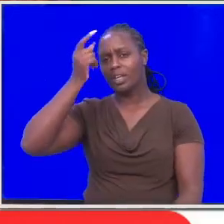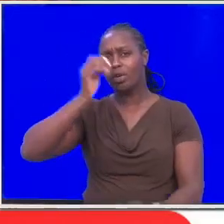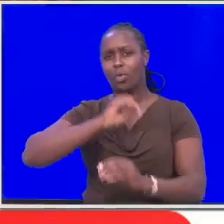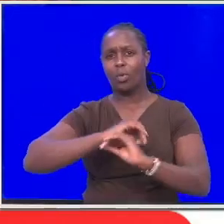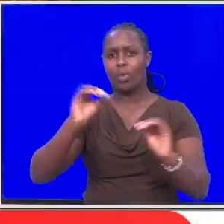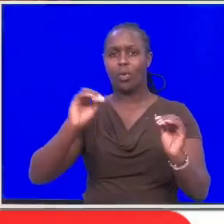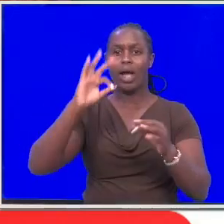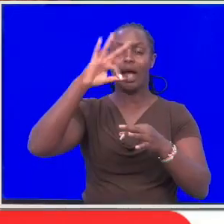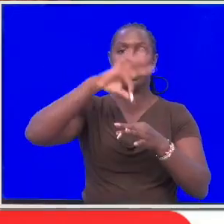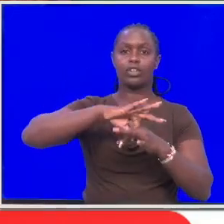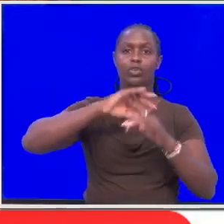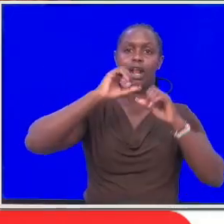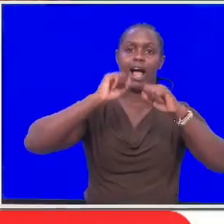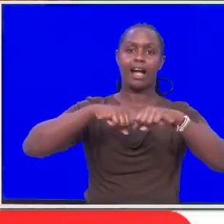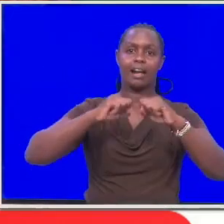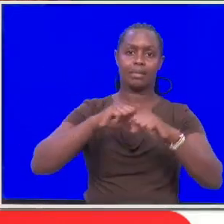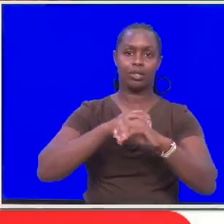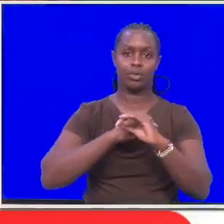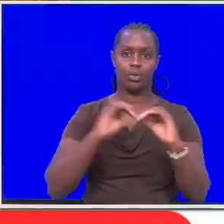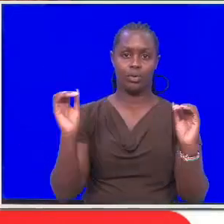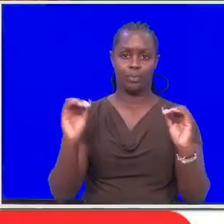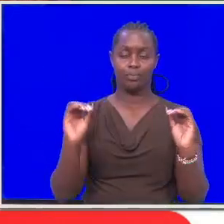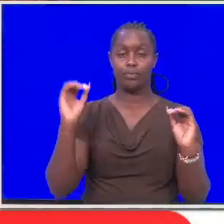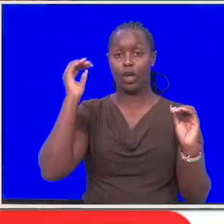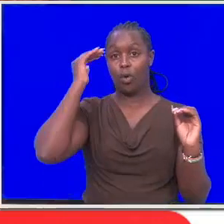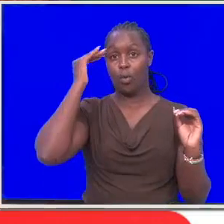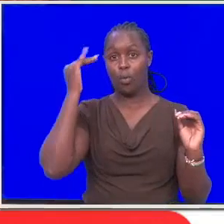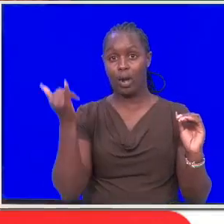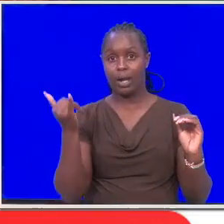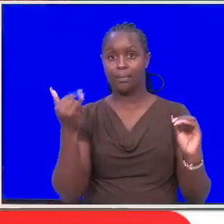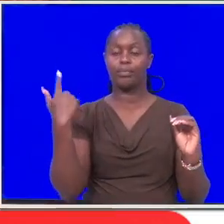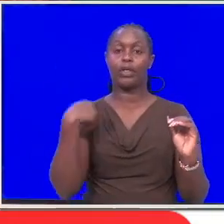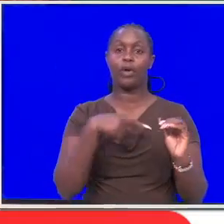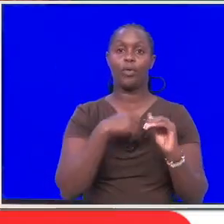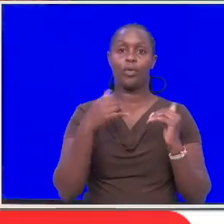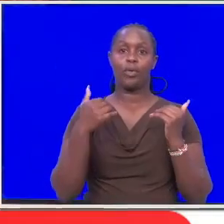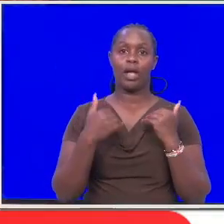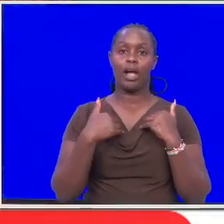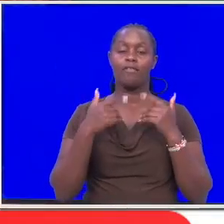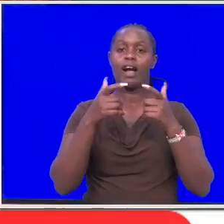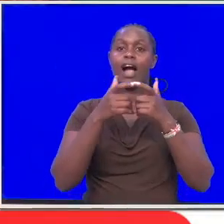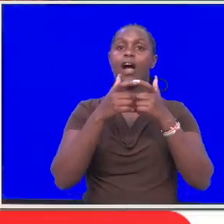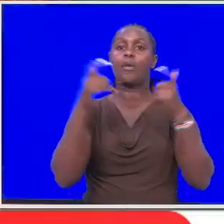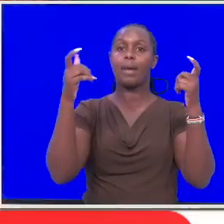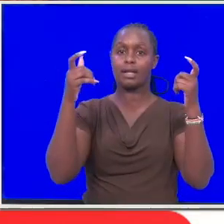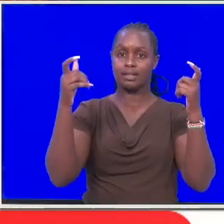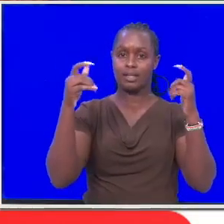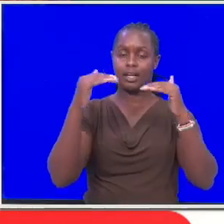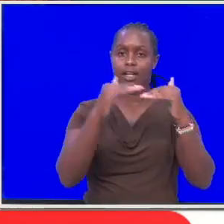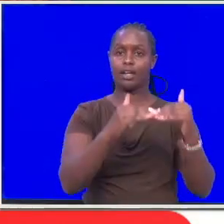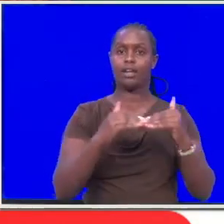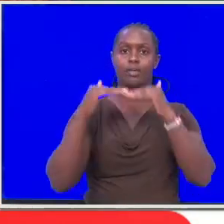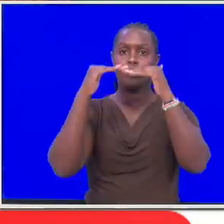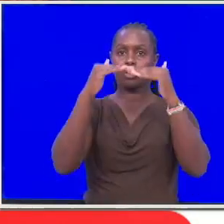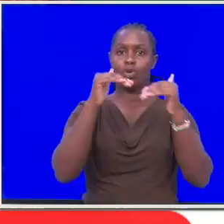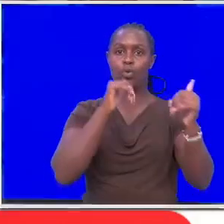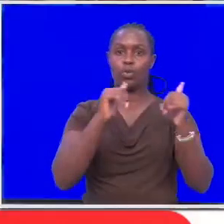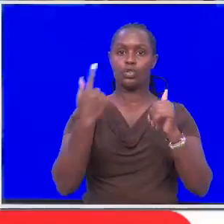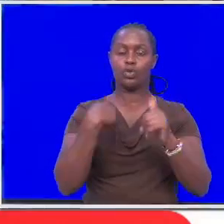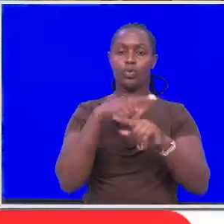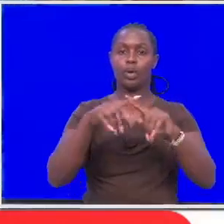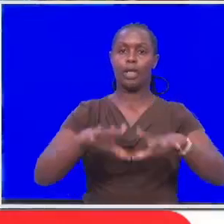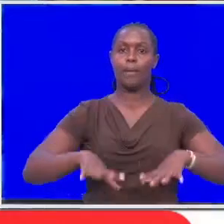disagreements. And it is because we have a robust democracy, which we are very proud